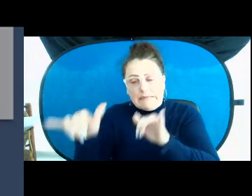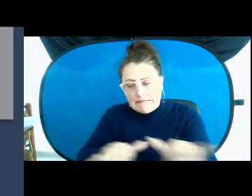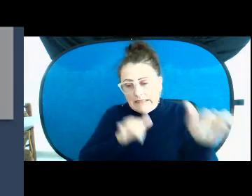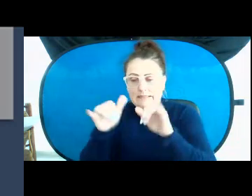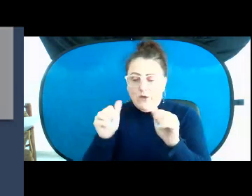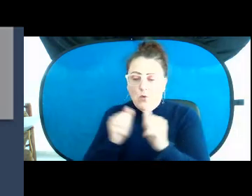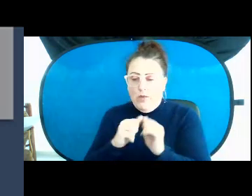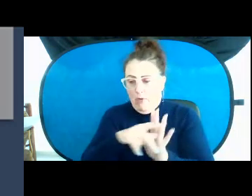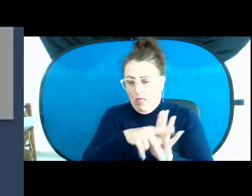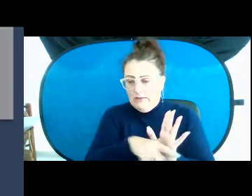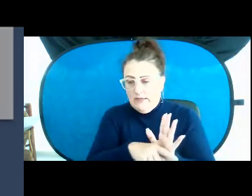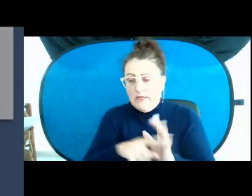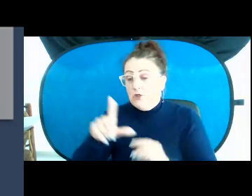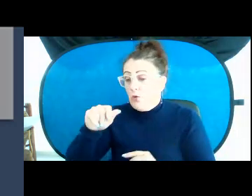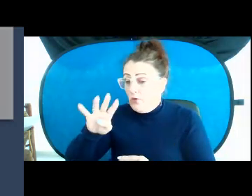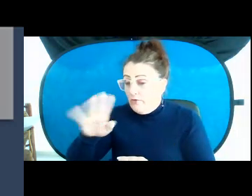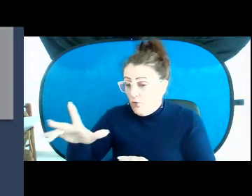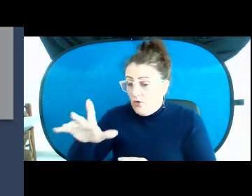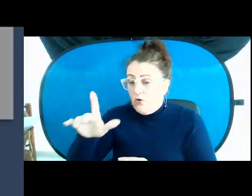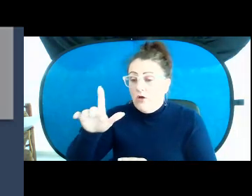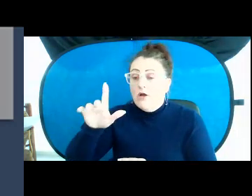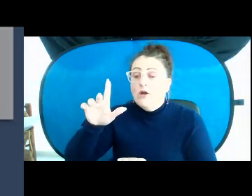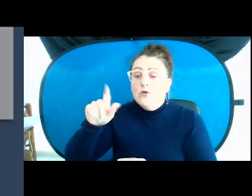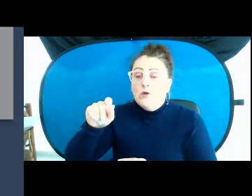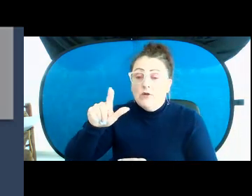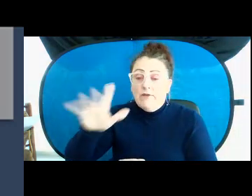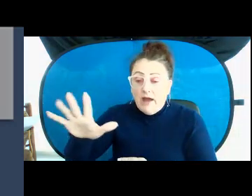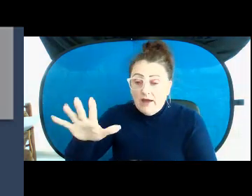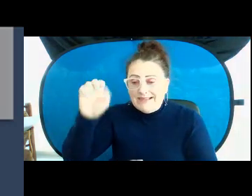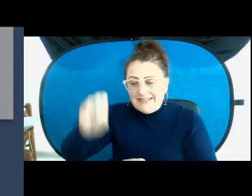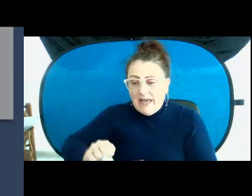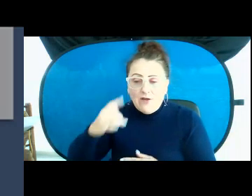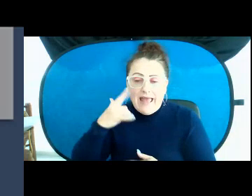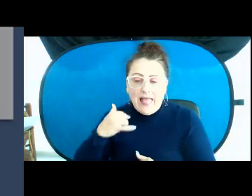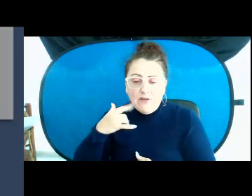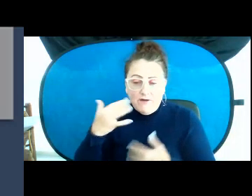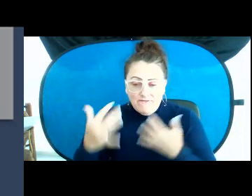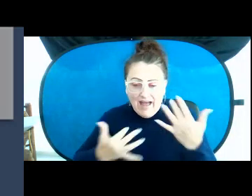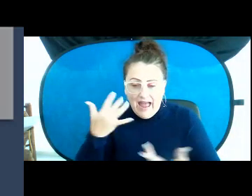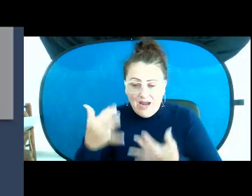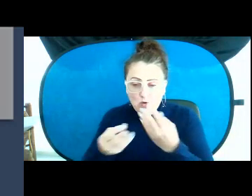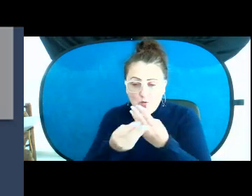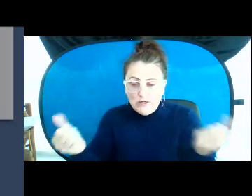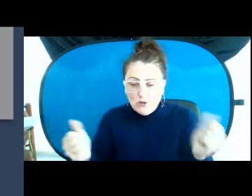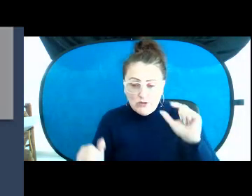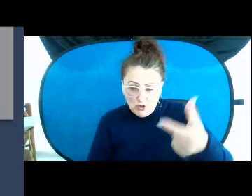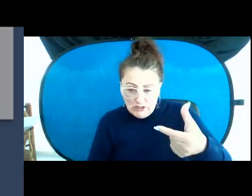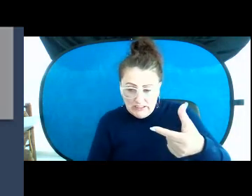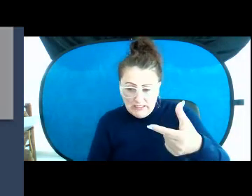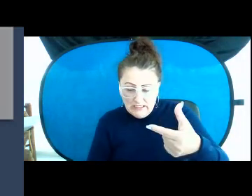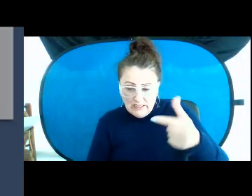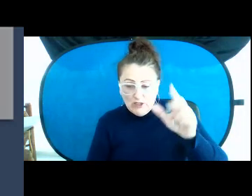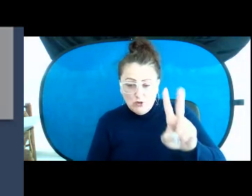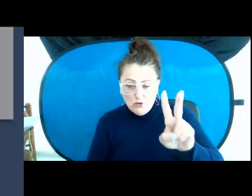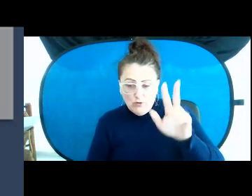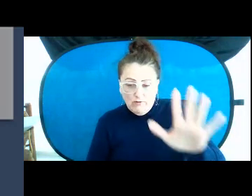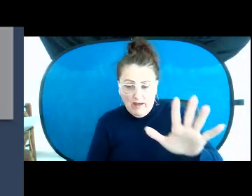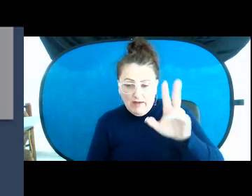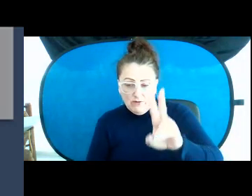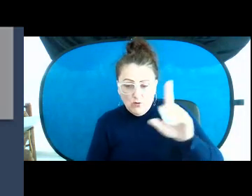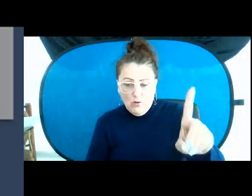policy 2024 and 2025 Southern California fires, Resolution G2521. Staff